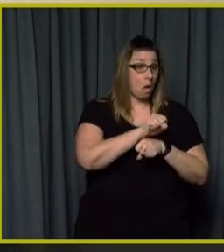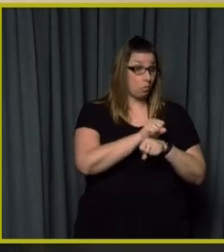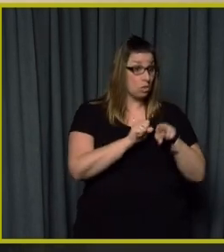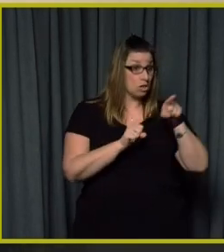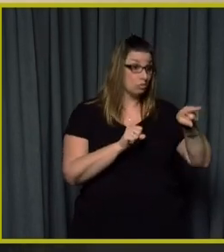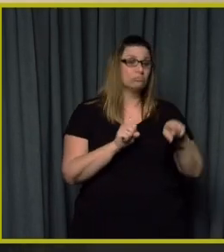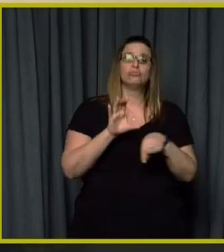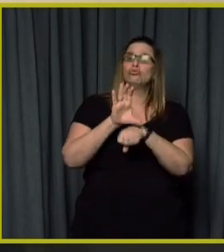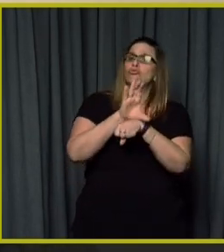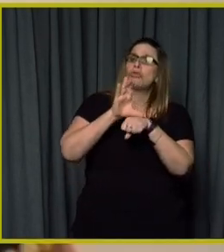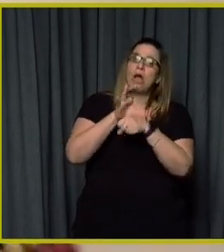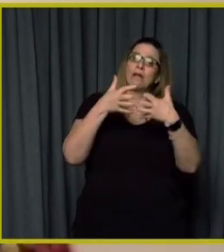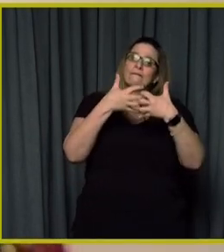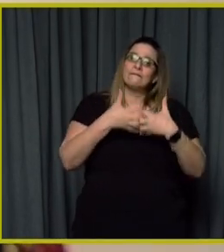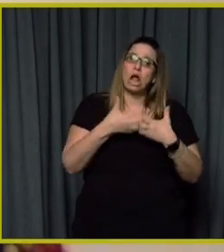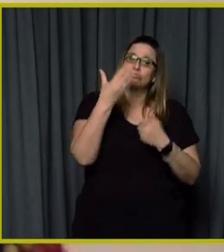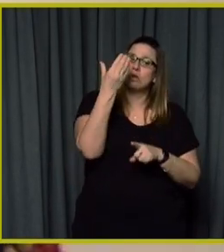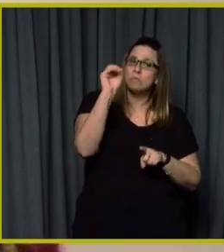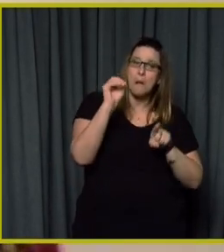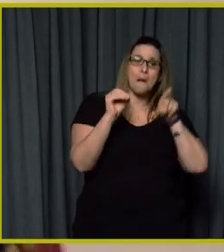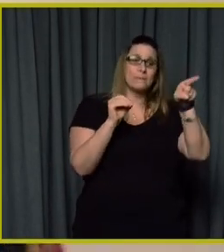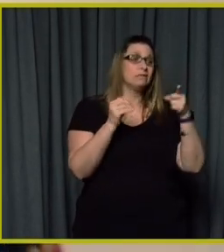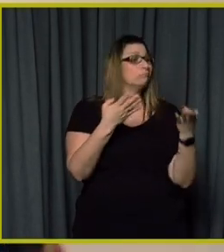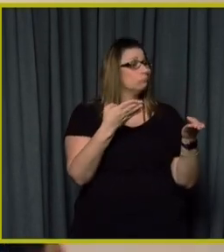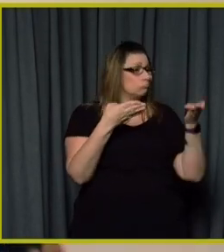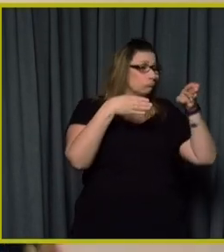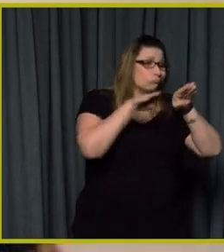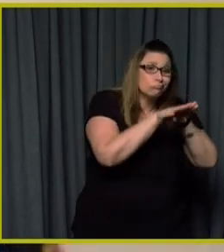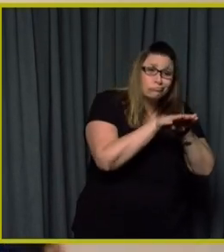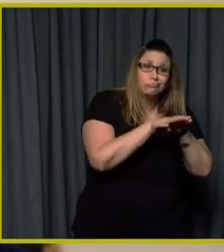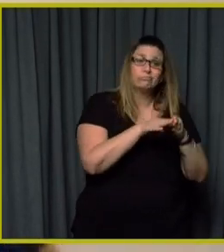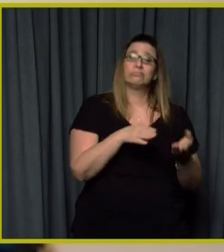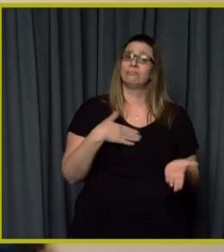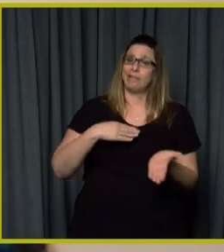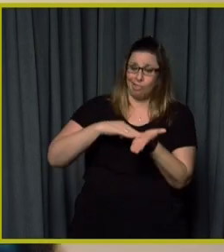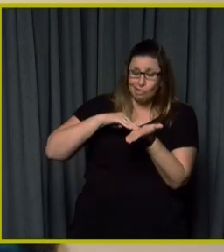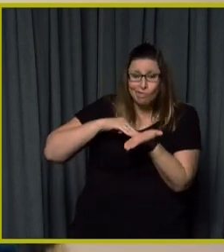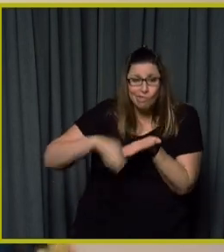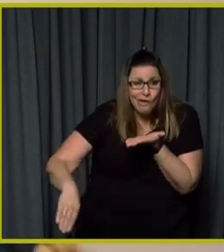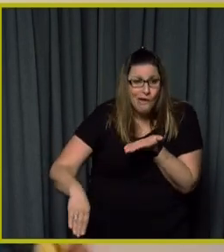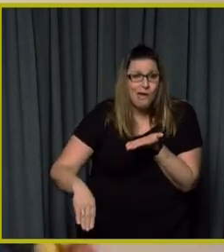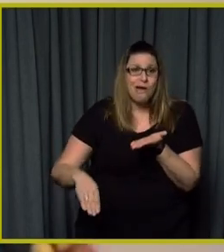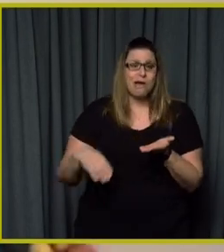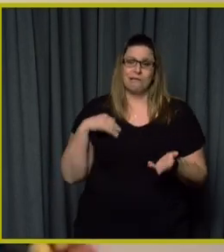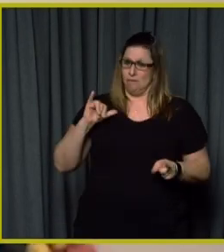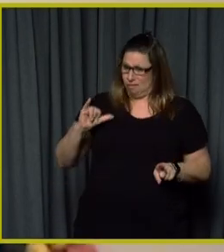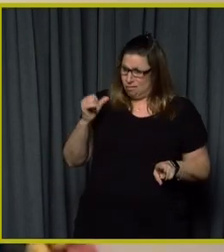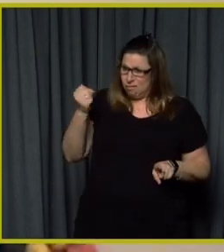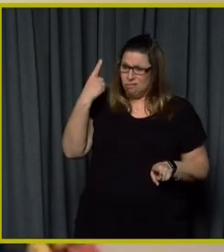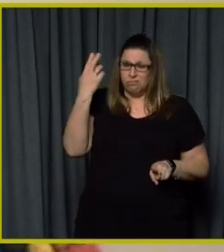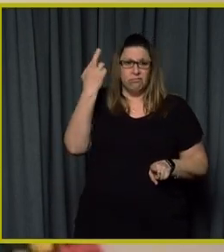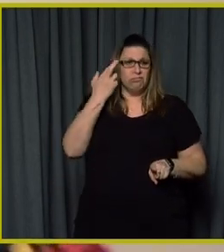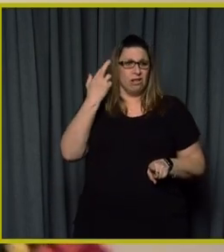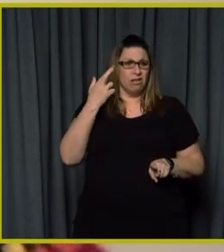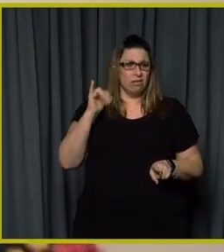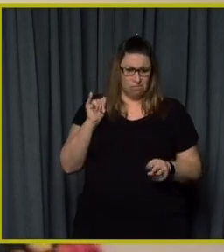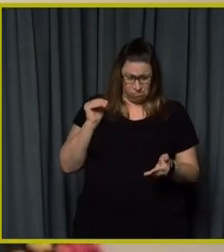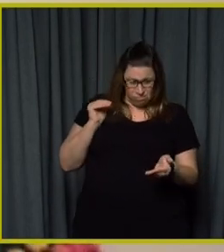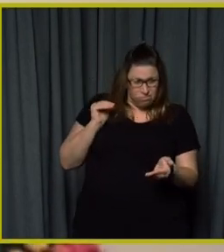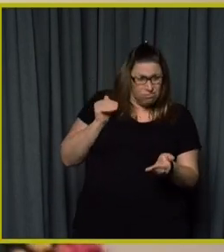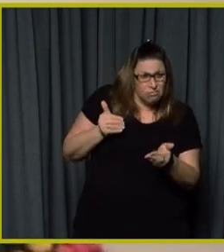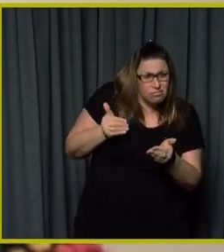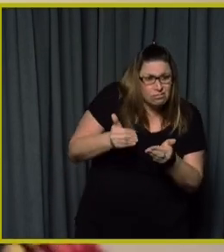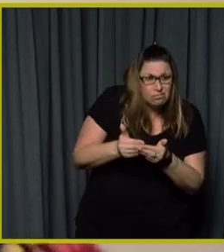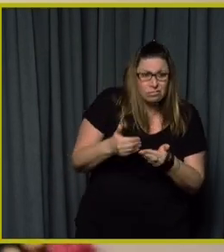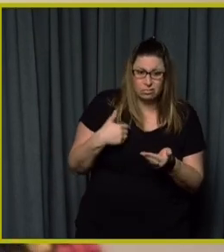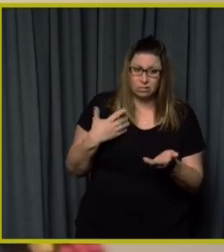I'm out of work. Now more than ever, I feel the fragility of just being okay. My partner